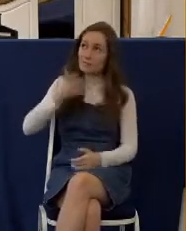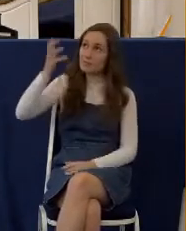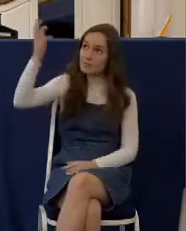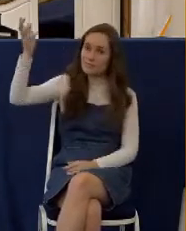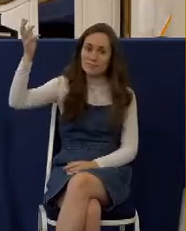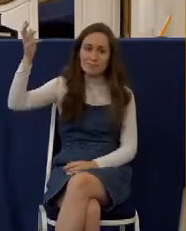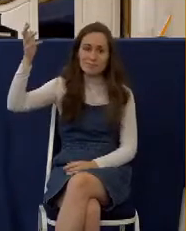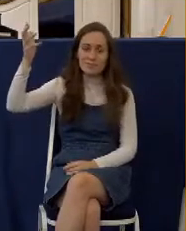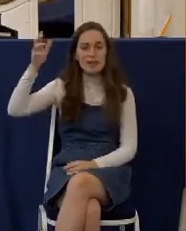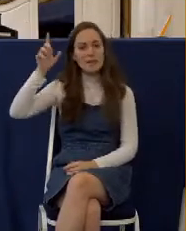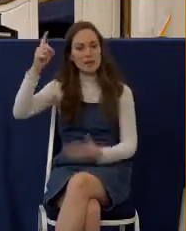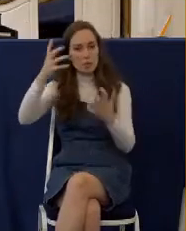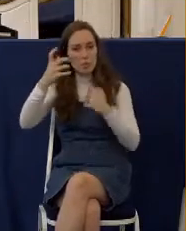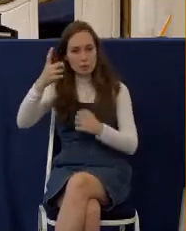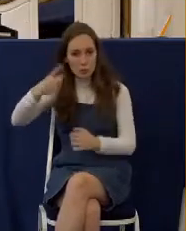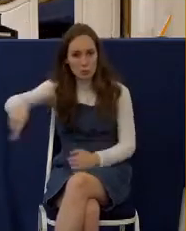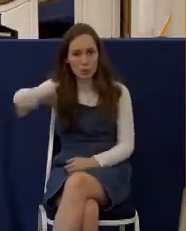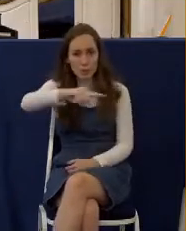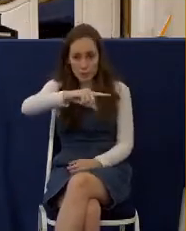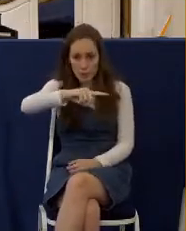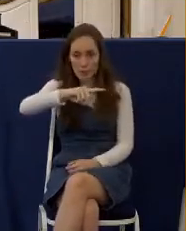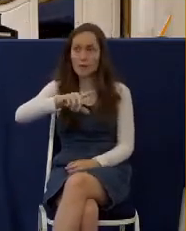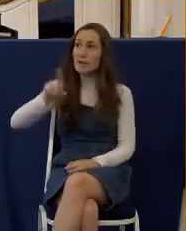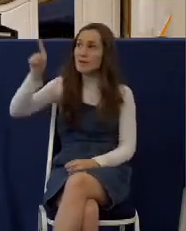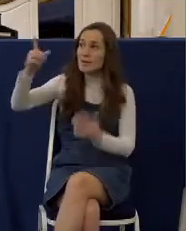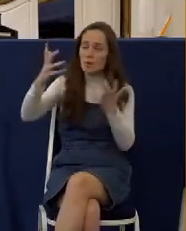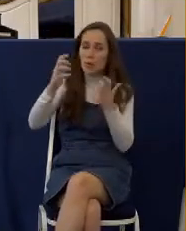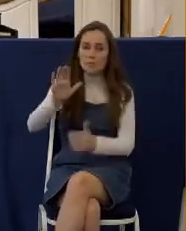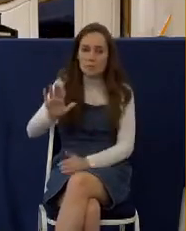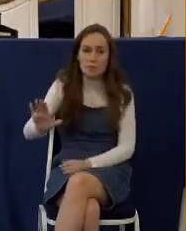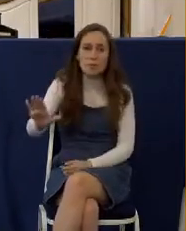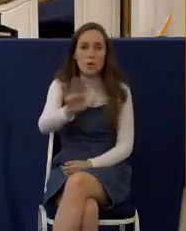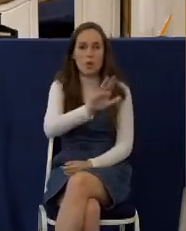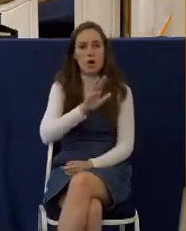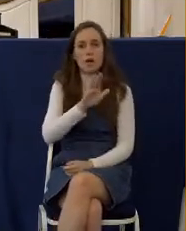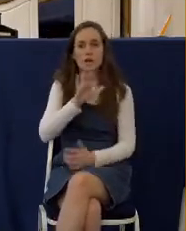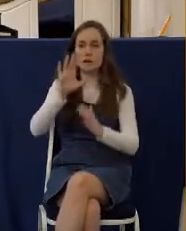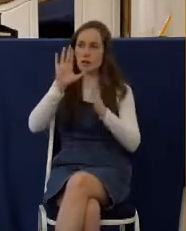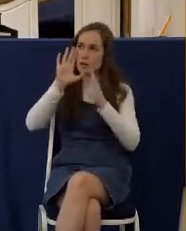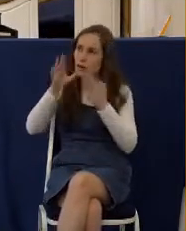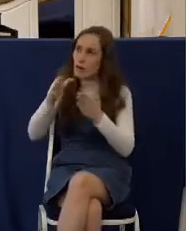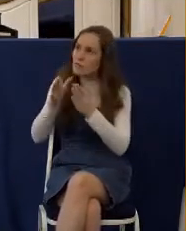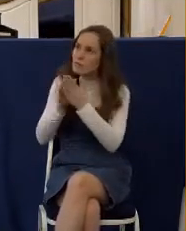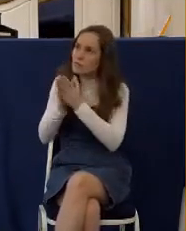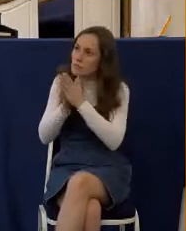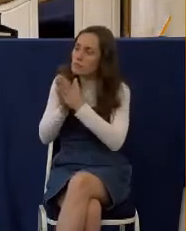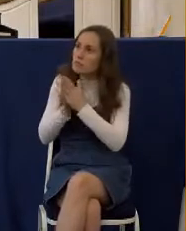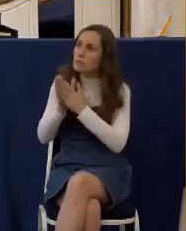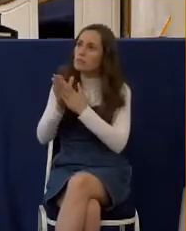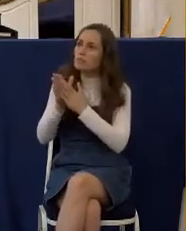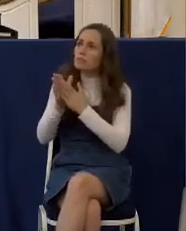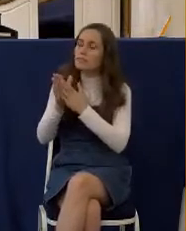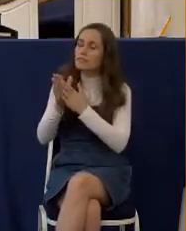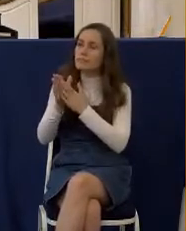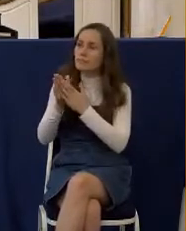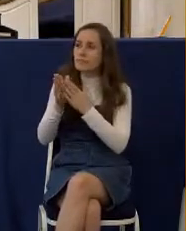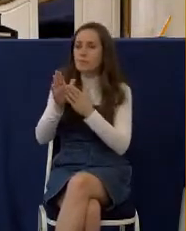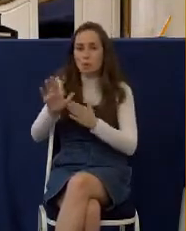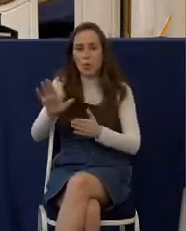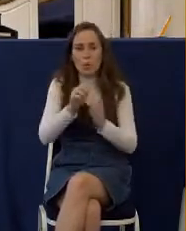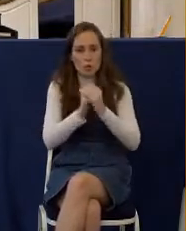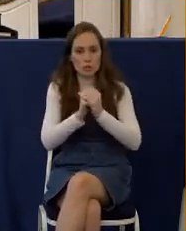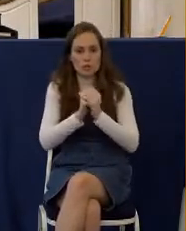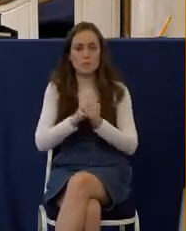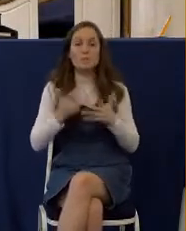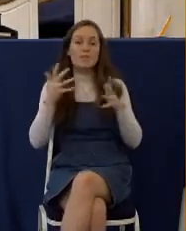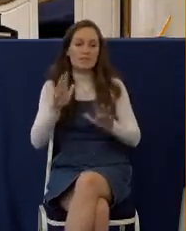you. He wants your devotion. He wants your worship. You know, I told you this